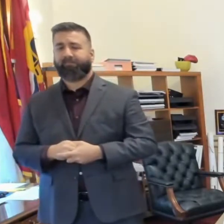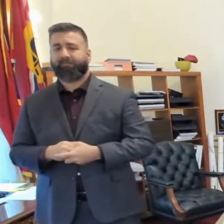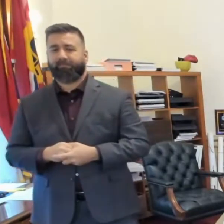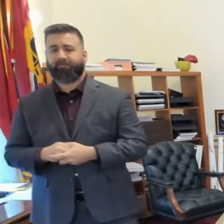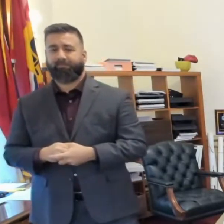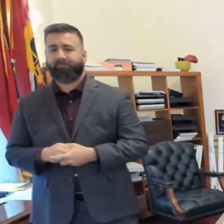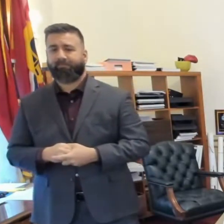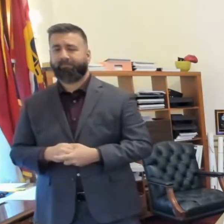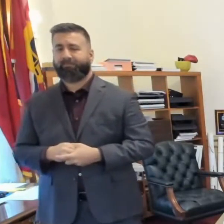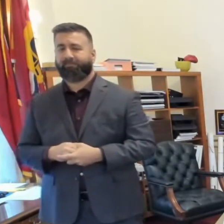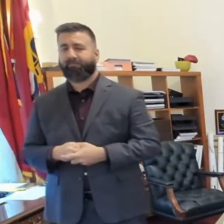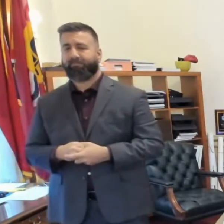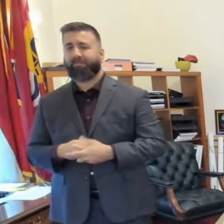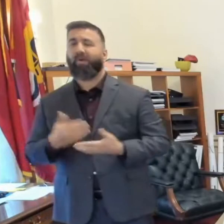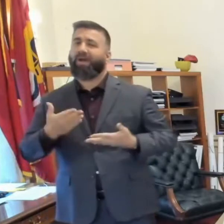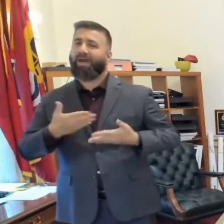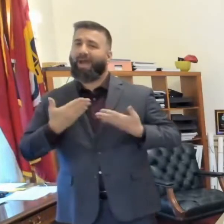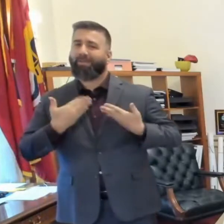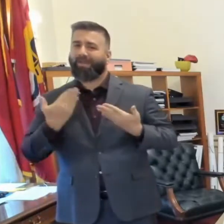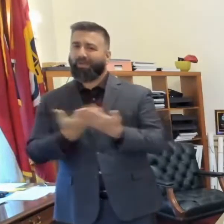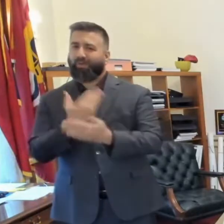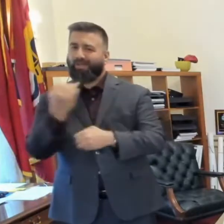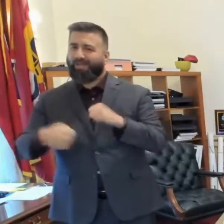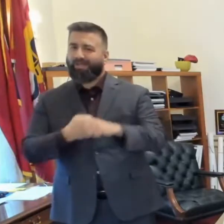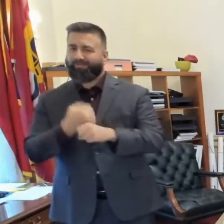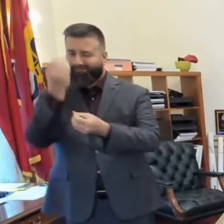And Happy New Year just a little bit early.